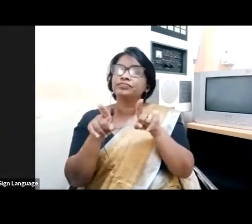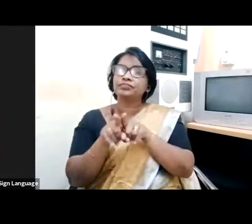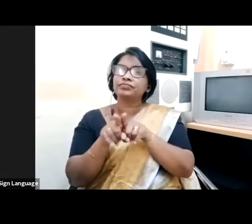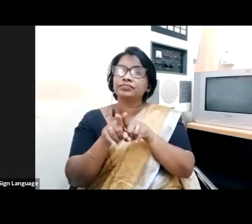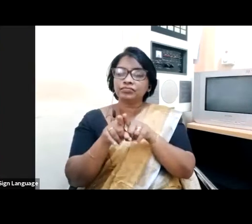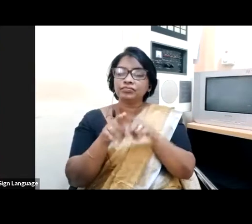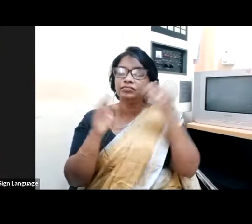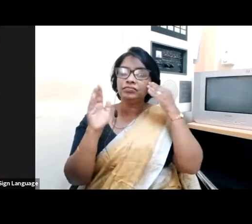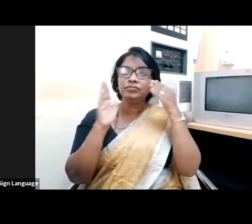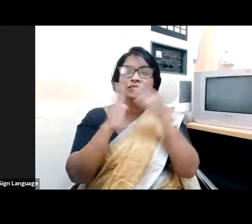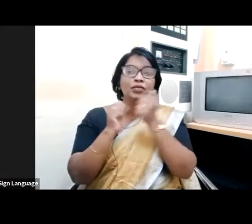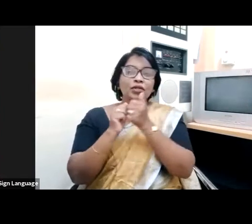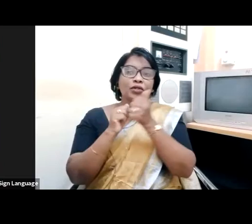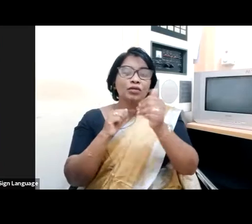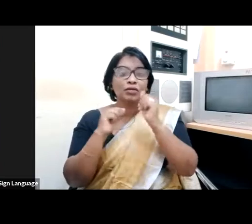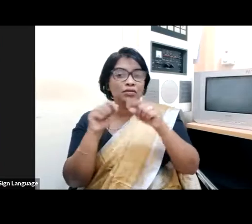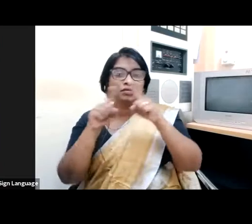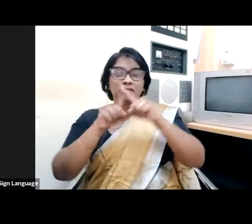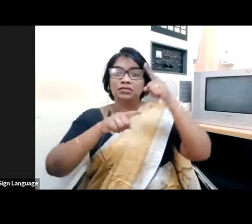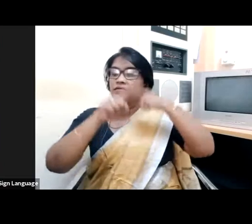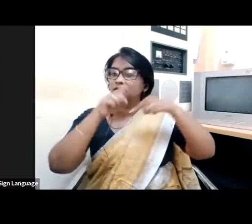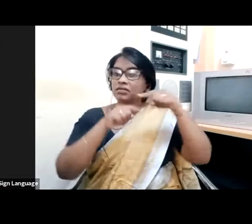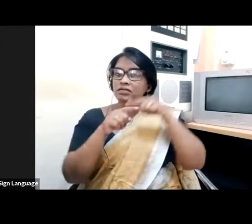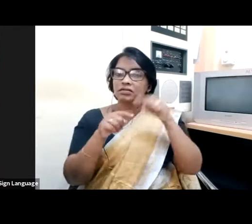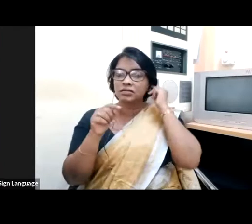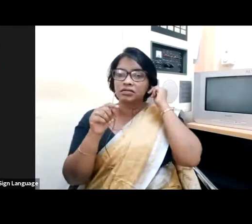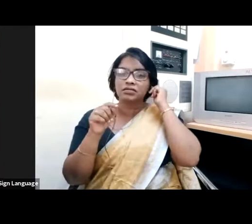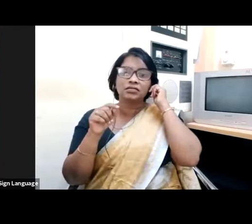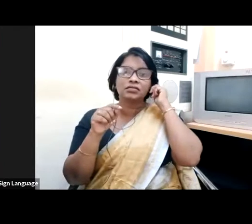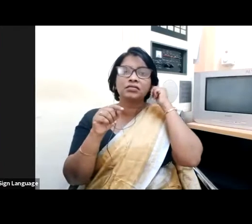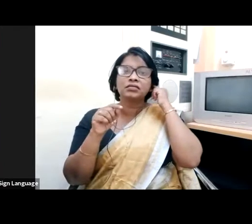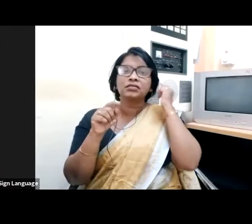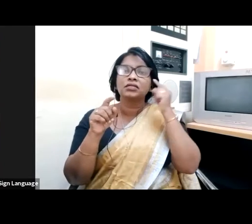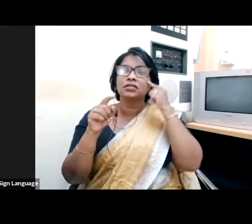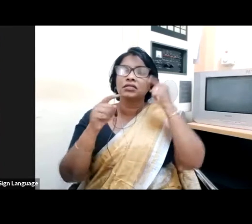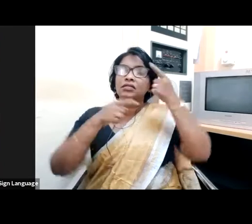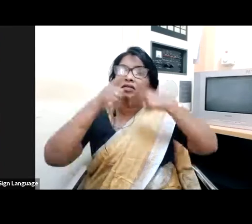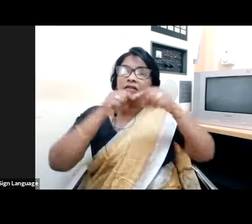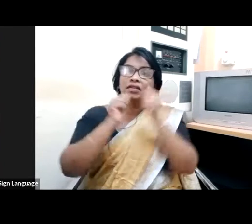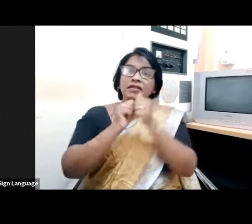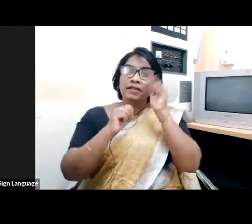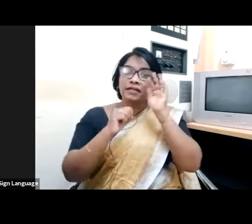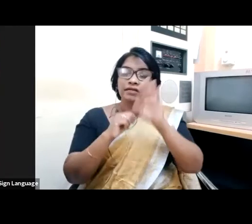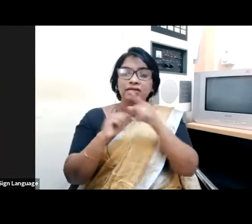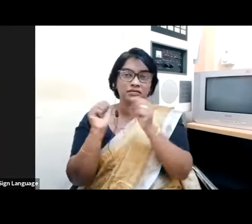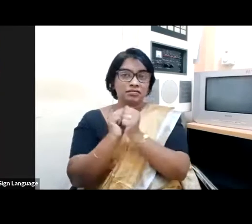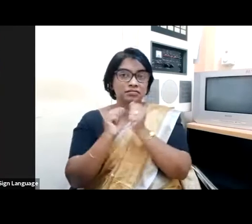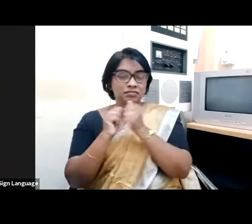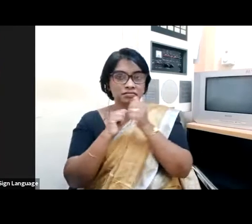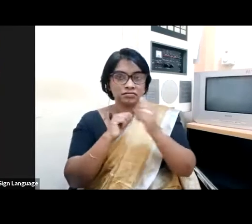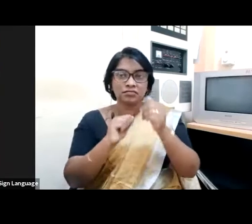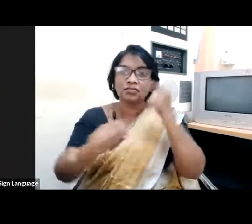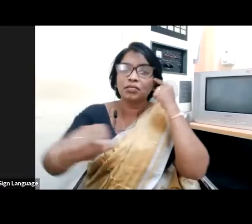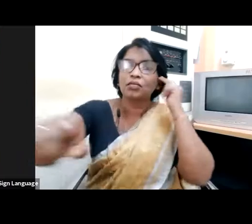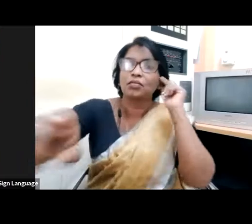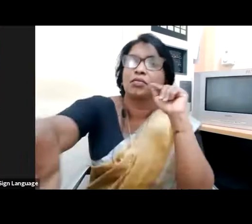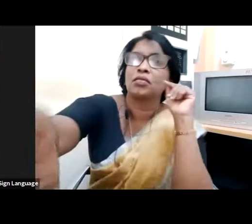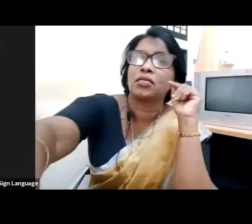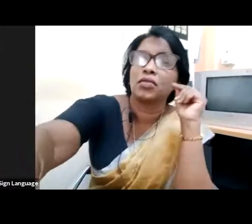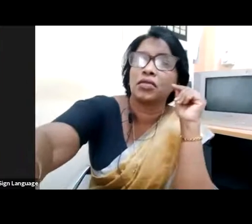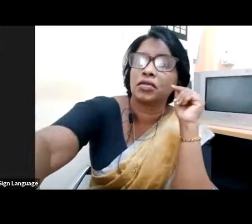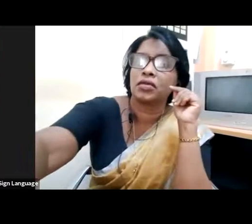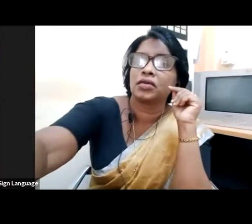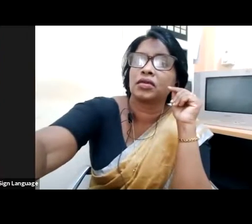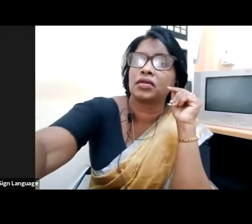every single one of you listening today, which you could take on board and mobilize in your company, in